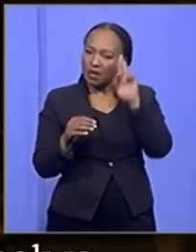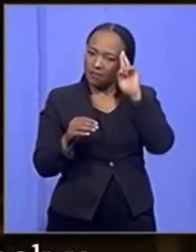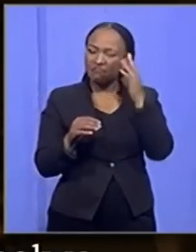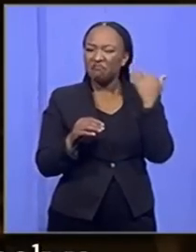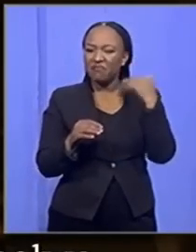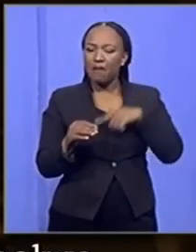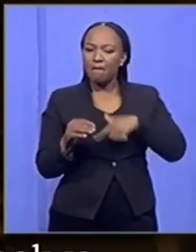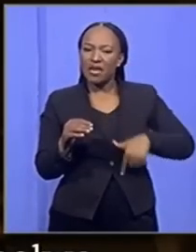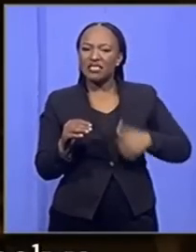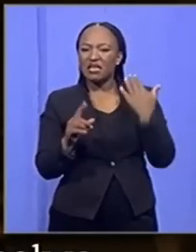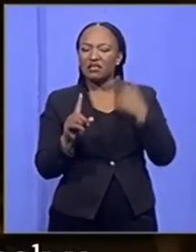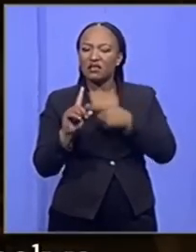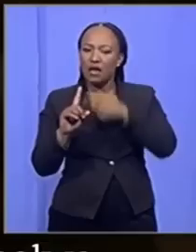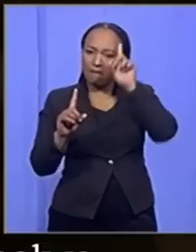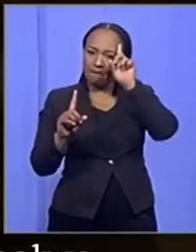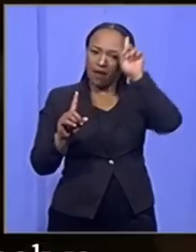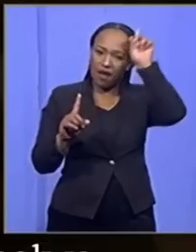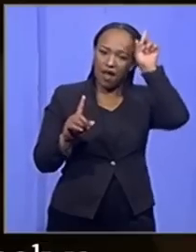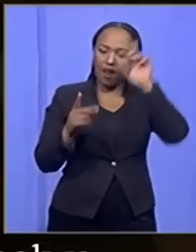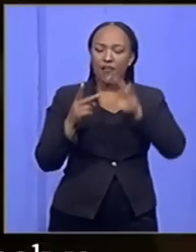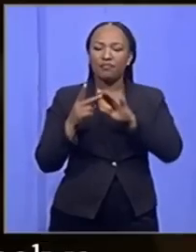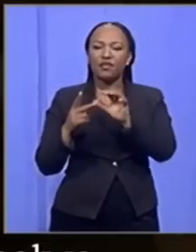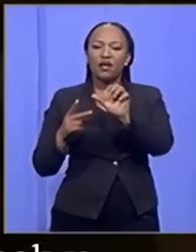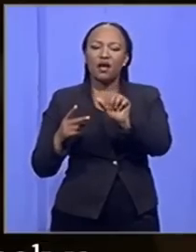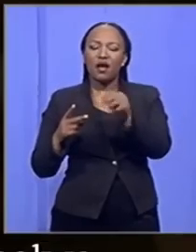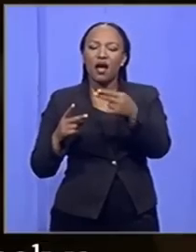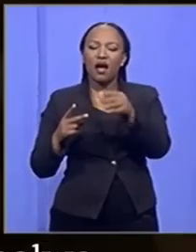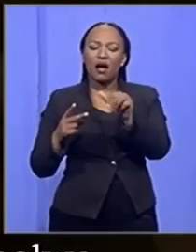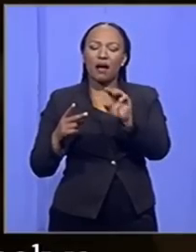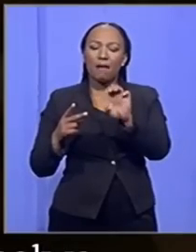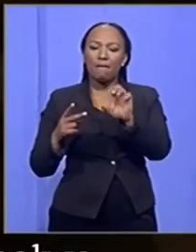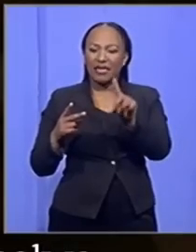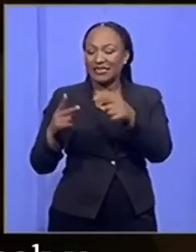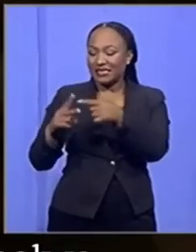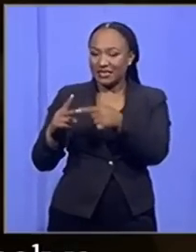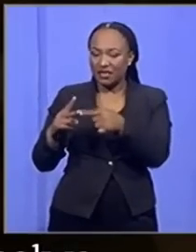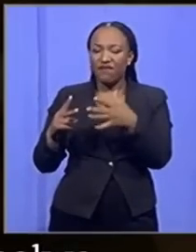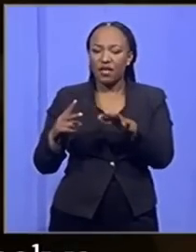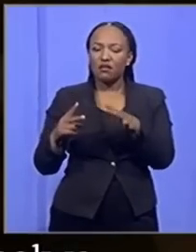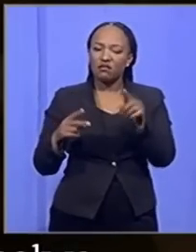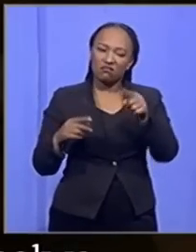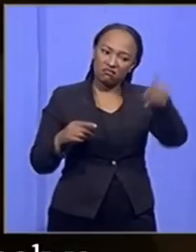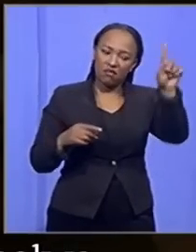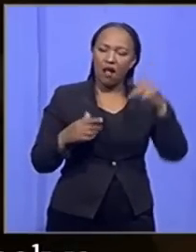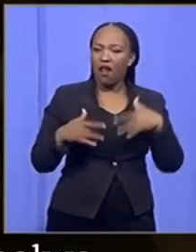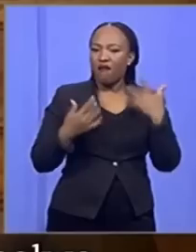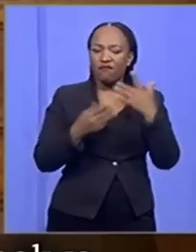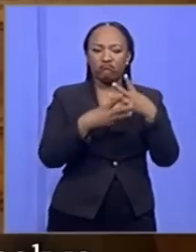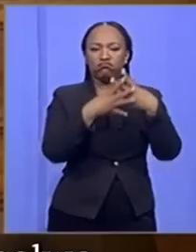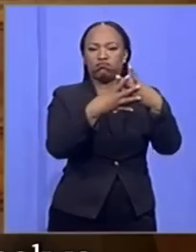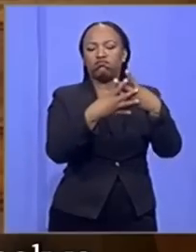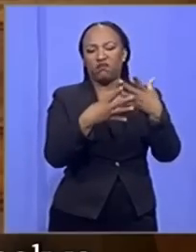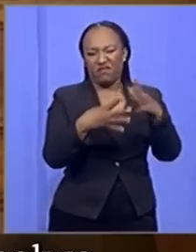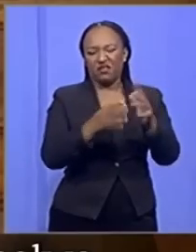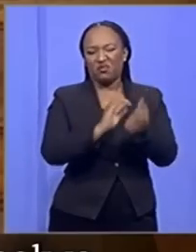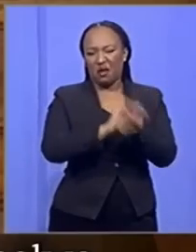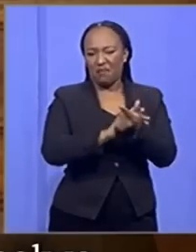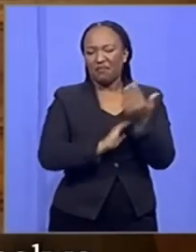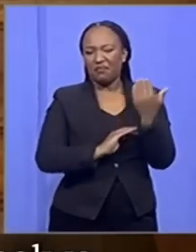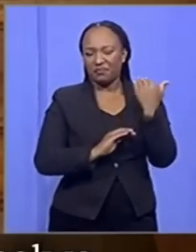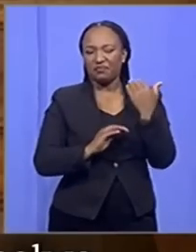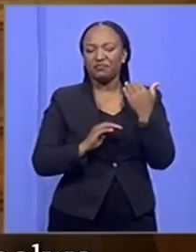ya maloba Nelson Mandela le Ahmed Kathrada ba neng ba atlholelwa botshelo jotlhe kwa kgolegelong. Jaanong setheo sa